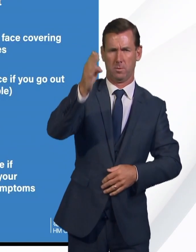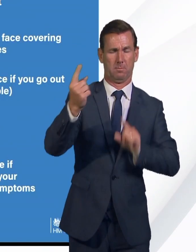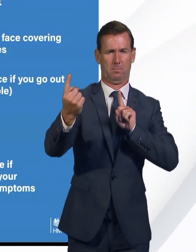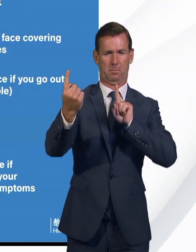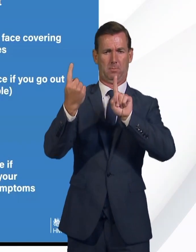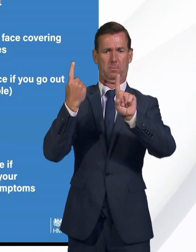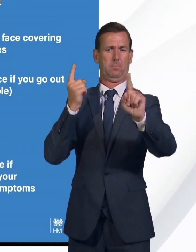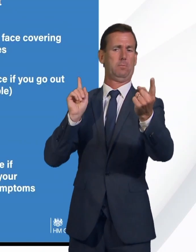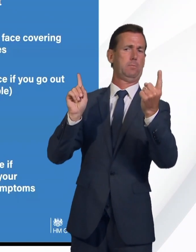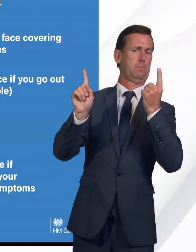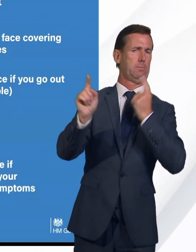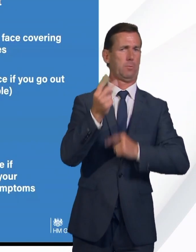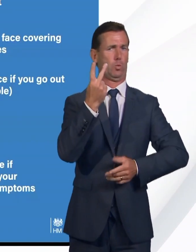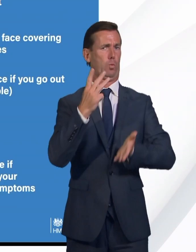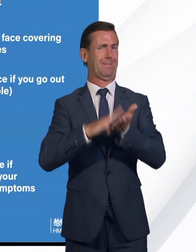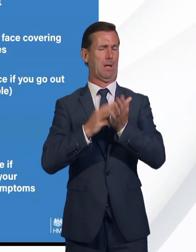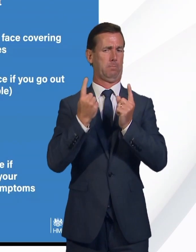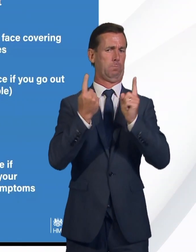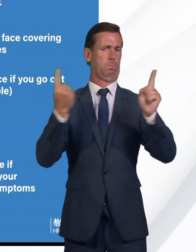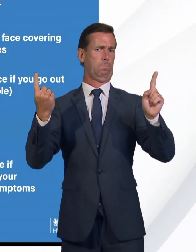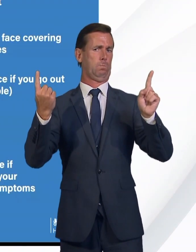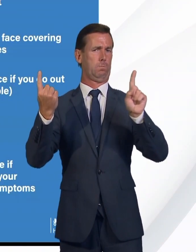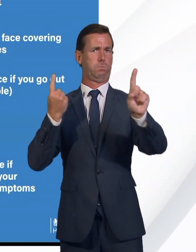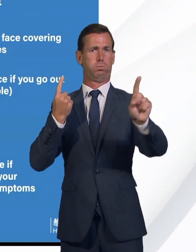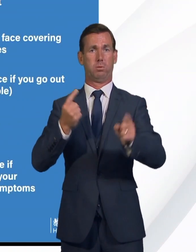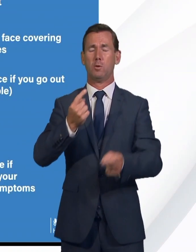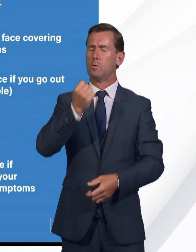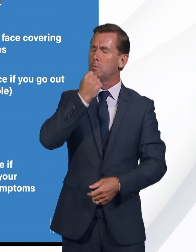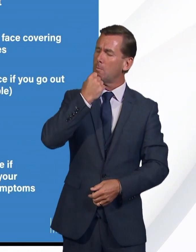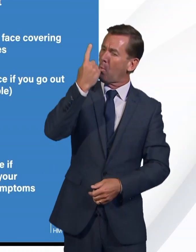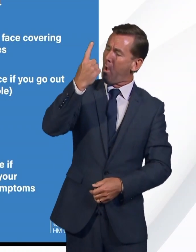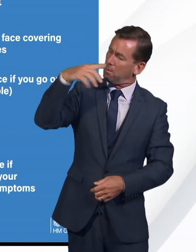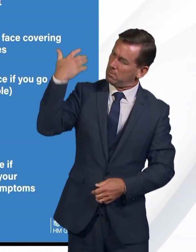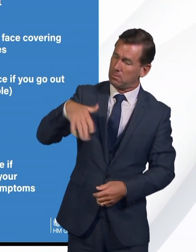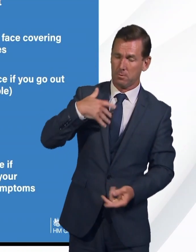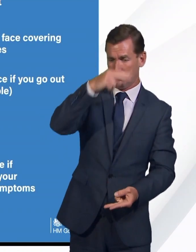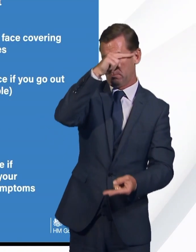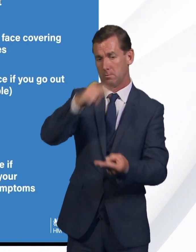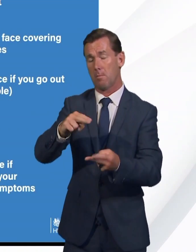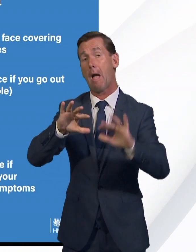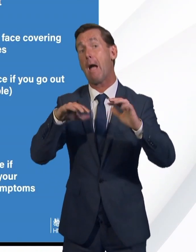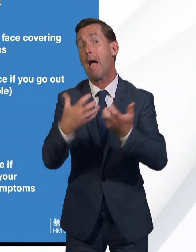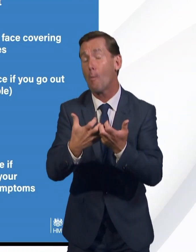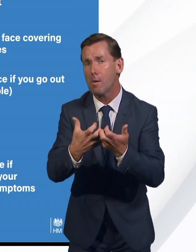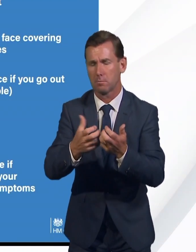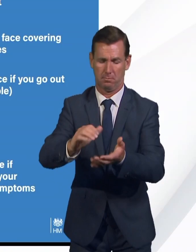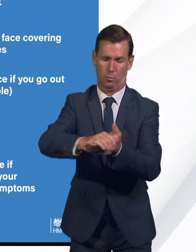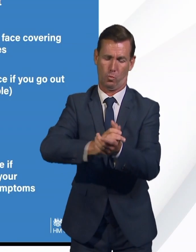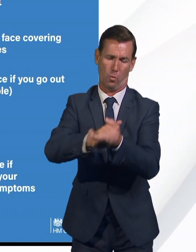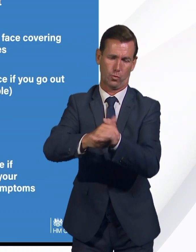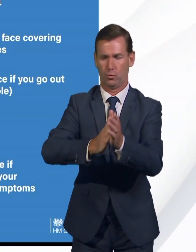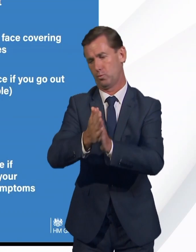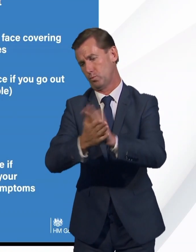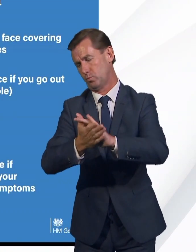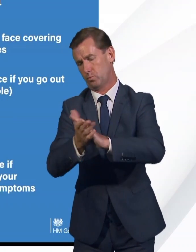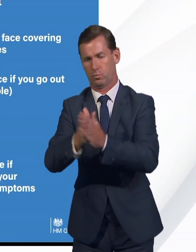possible. Washing your hands regularly, this is still the single most effective thing that you can do to keep yourself